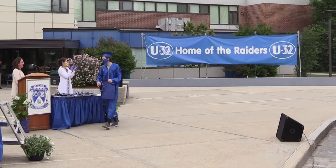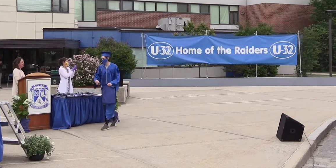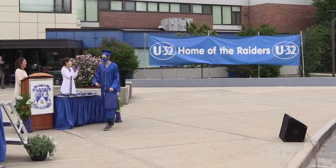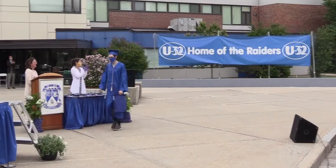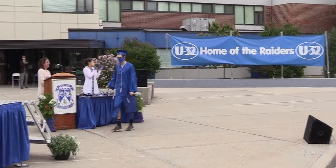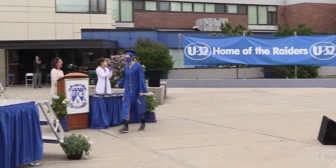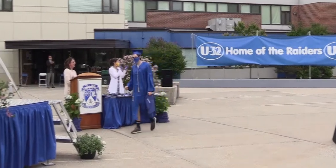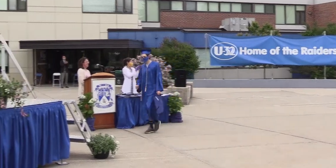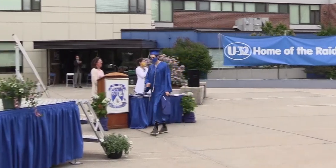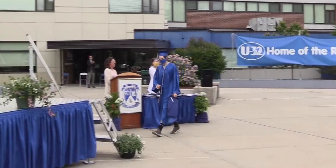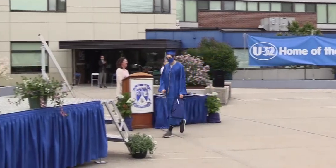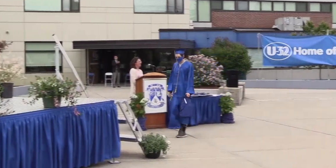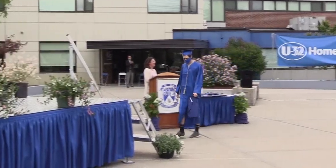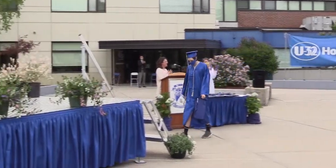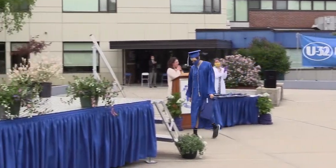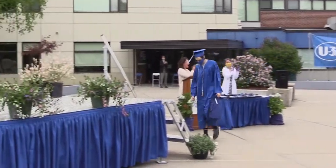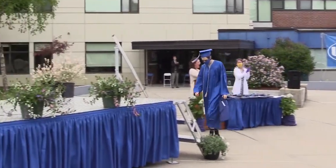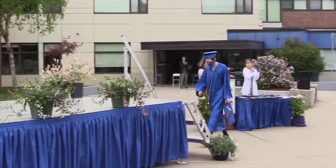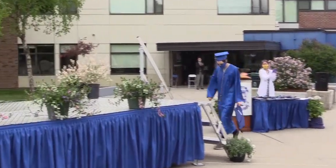Congratulations, Ben.